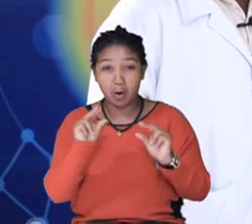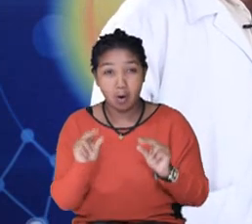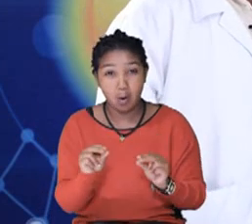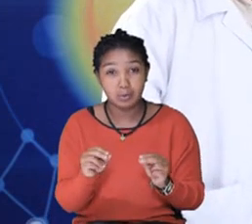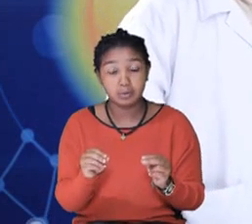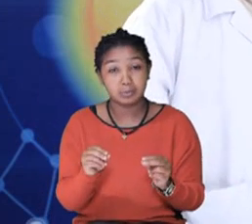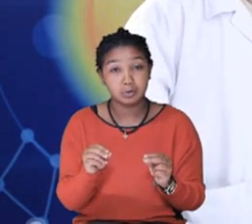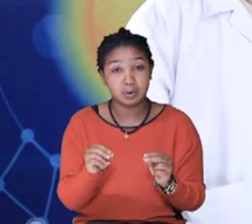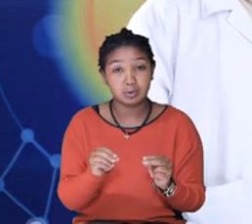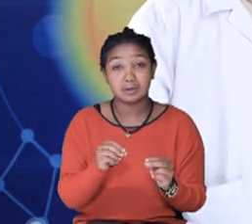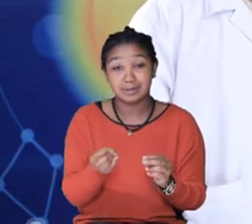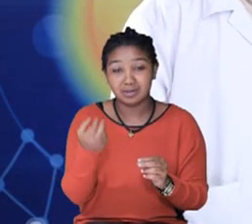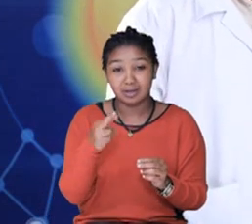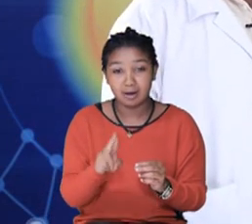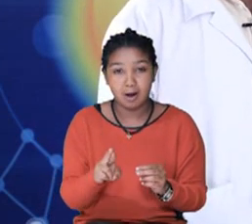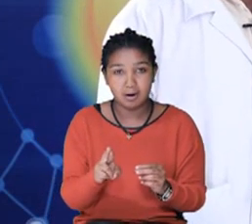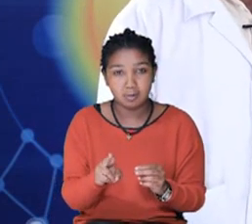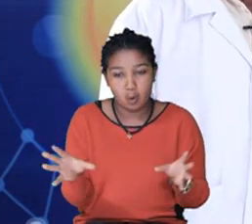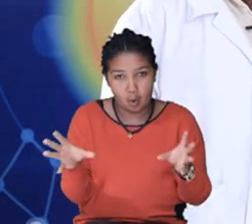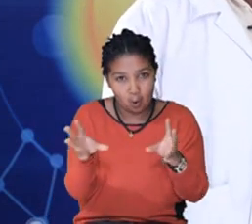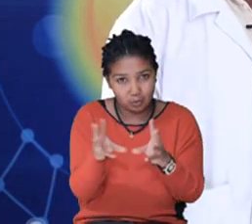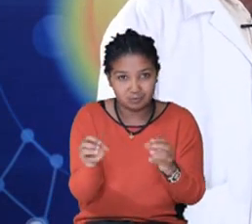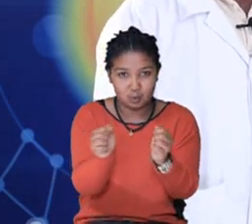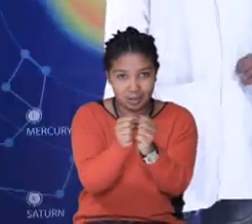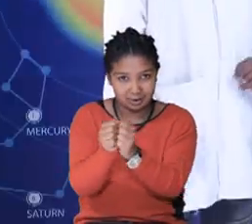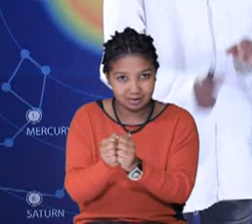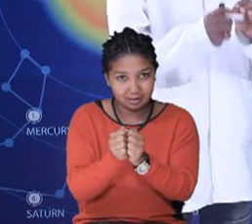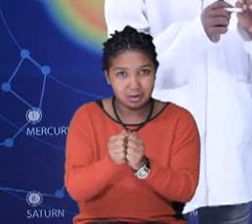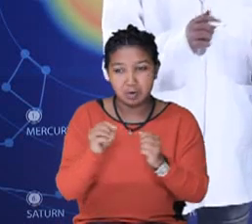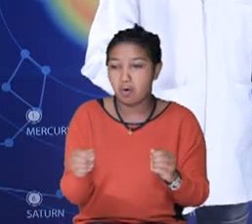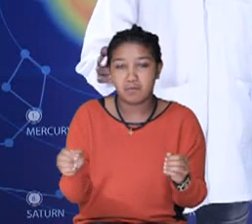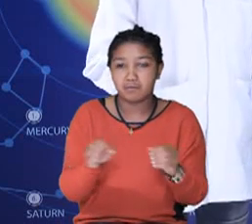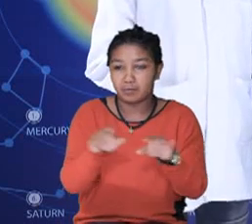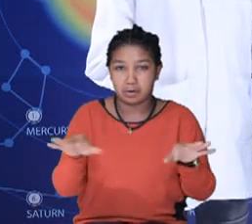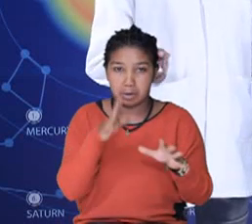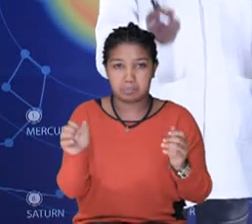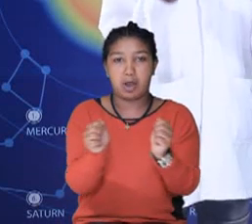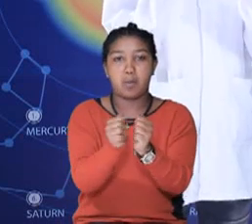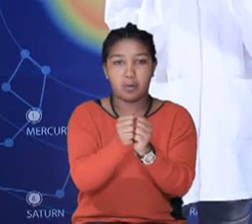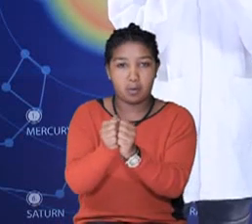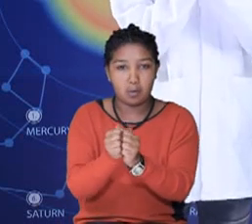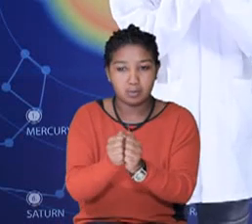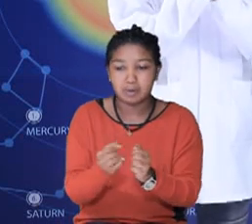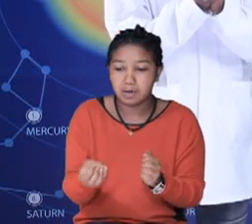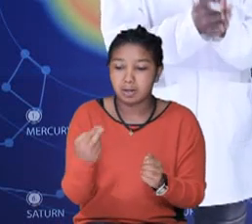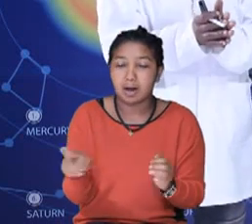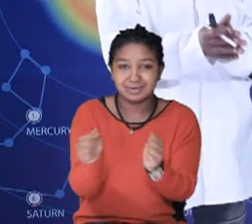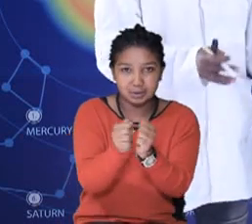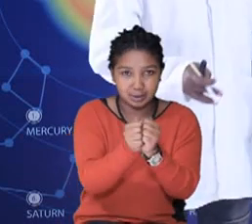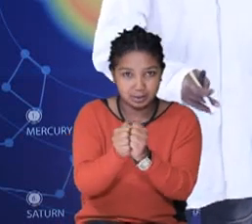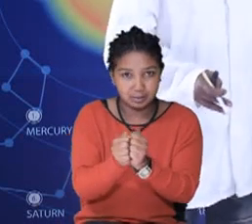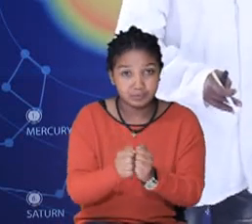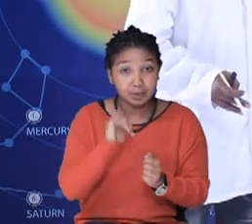no, the particles are already close together, no far apart each other. The particles are close to each